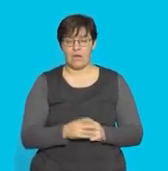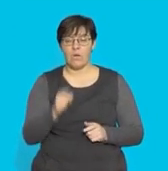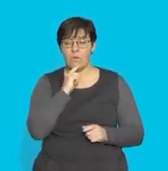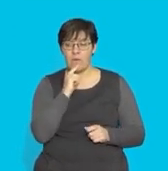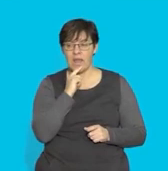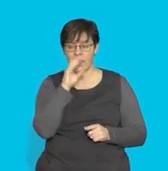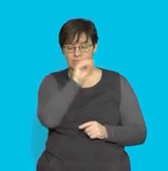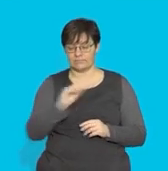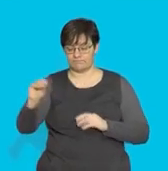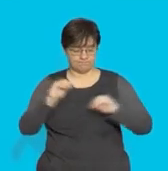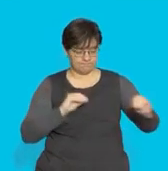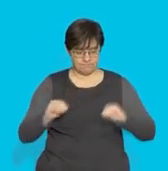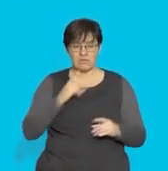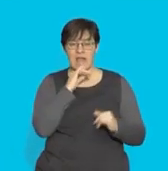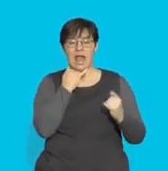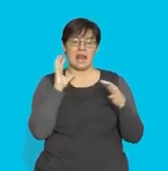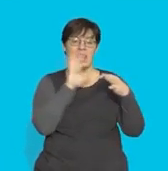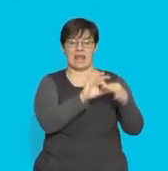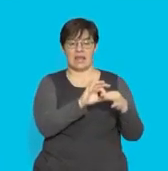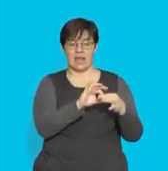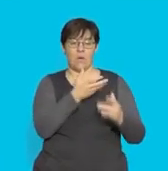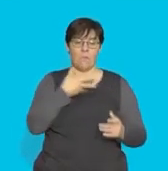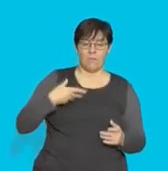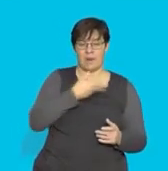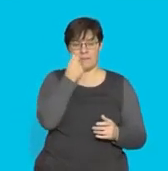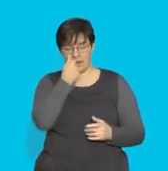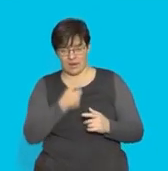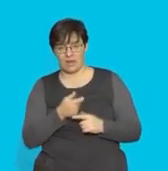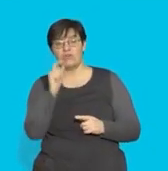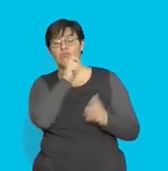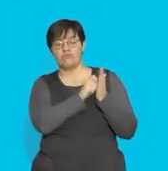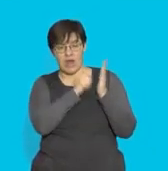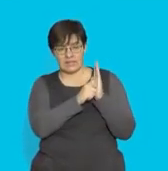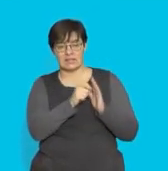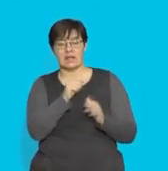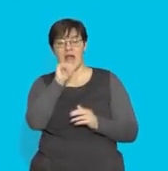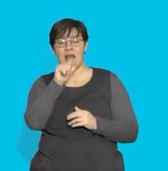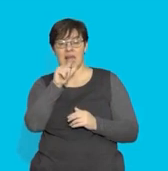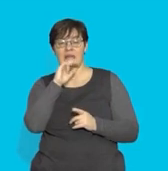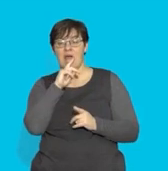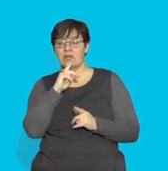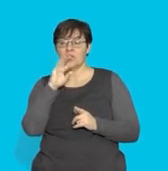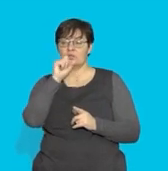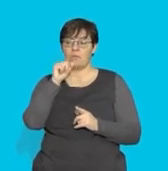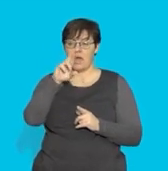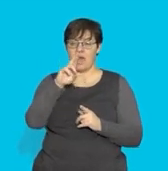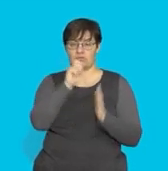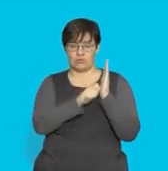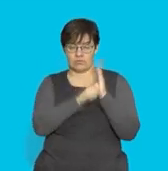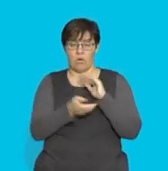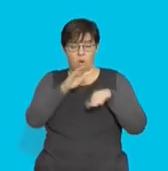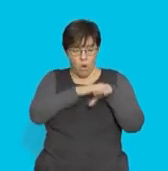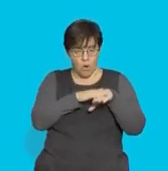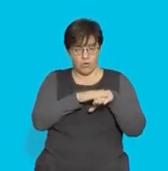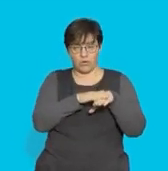When assigning alleles for sex-linked traits, the convention is to write the allele as a superscript for the sex on